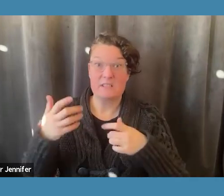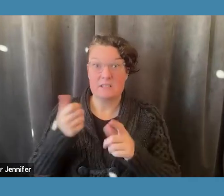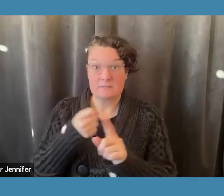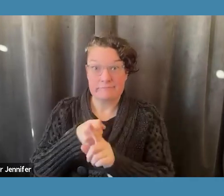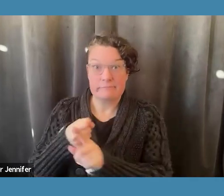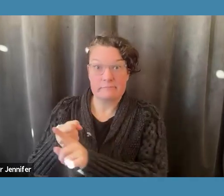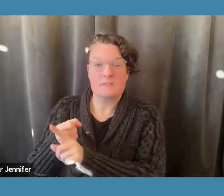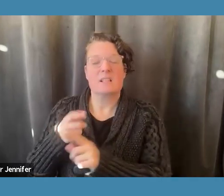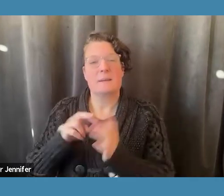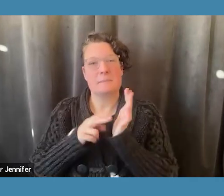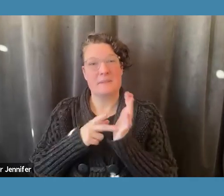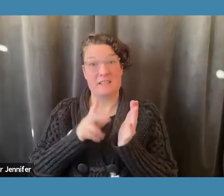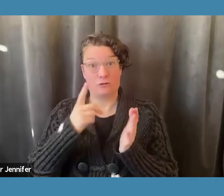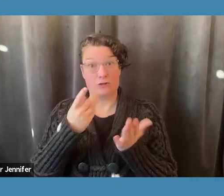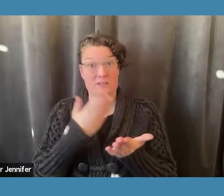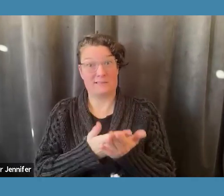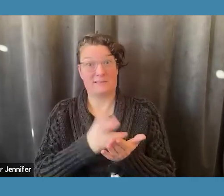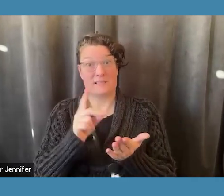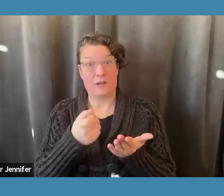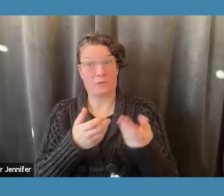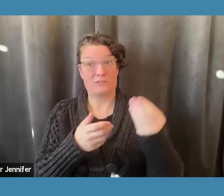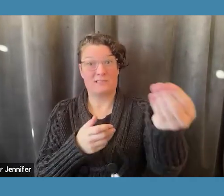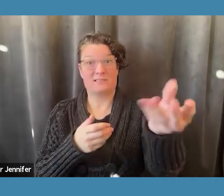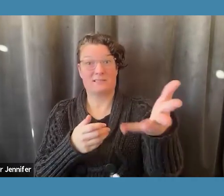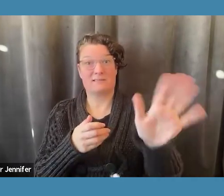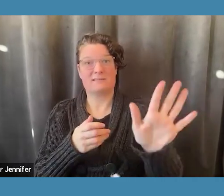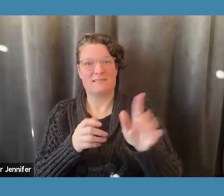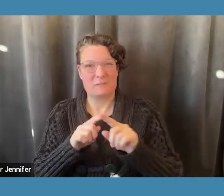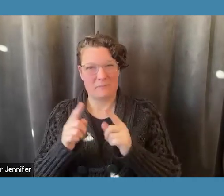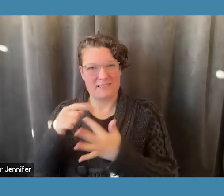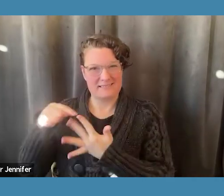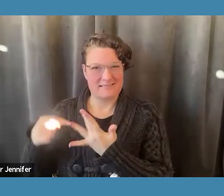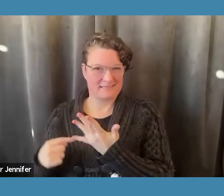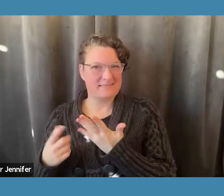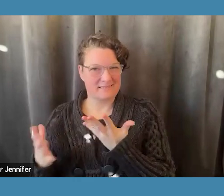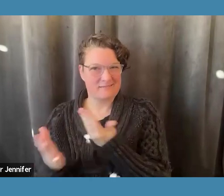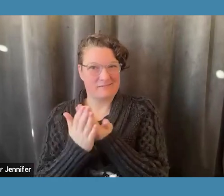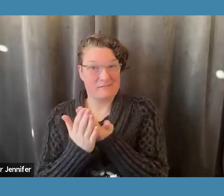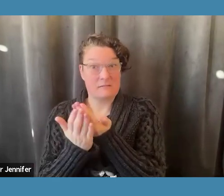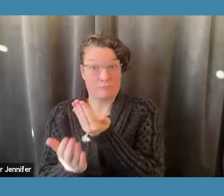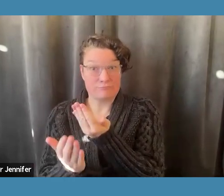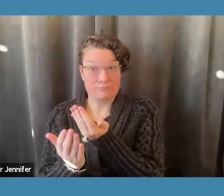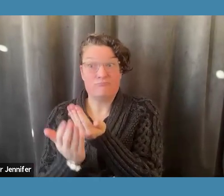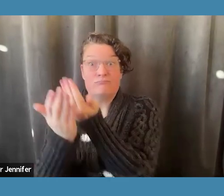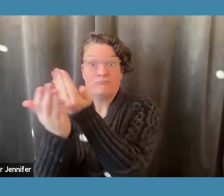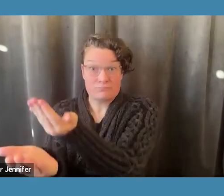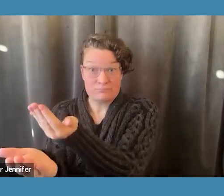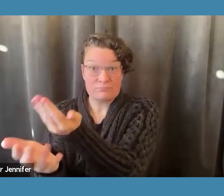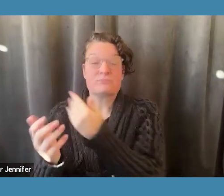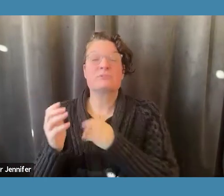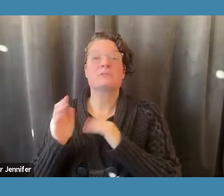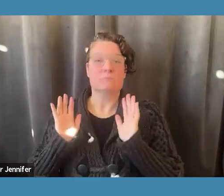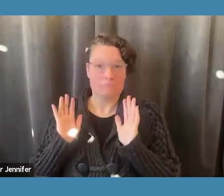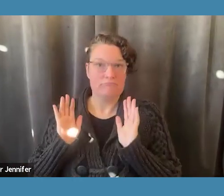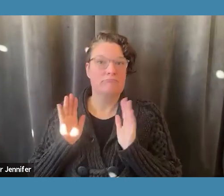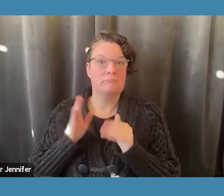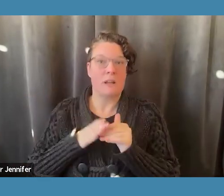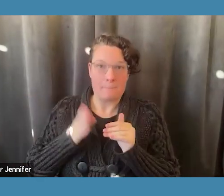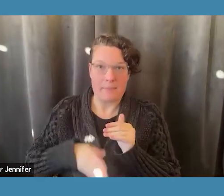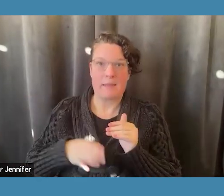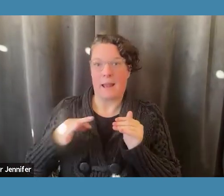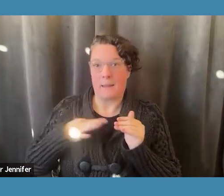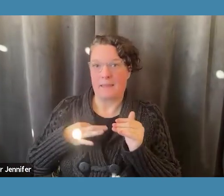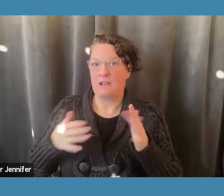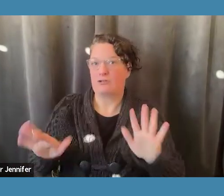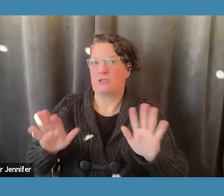just the diagnosis. But with those three things, the definition of a complete application has been met,